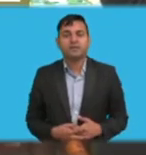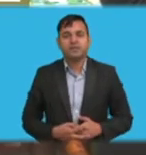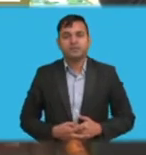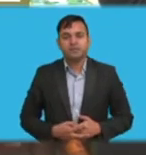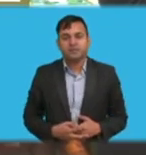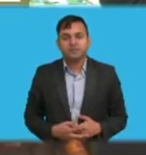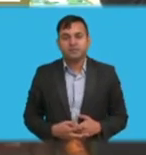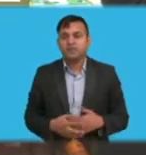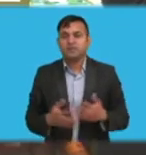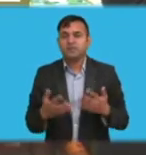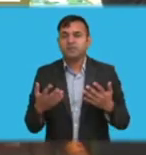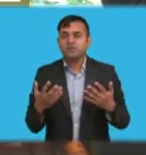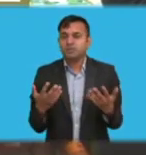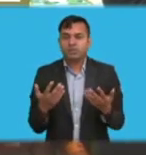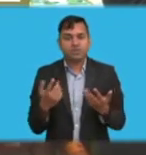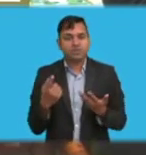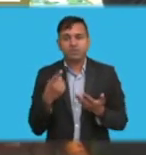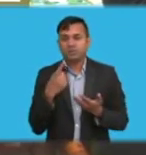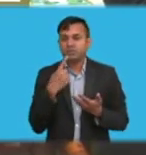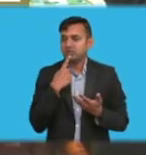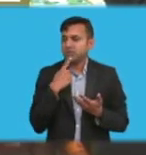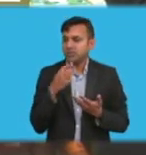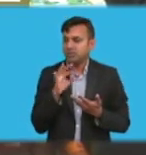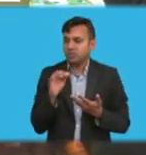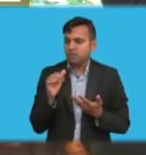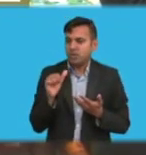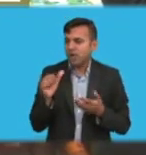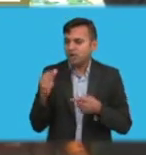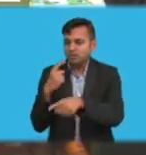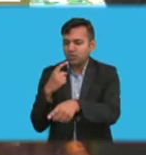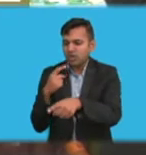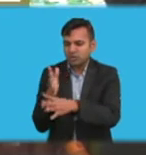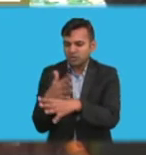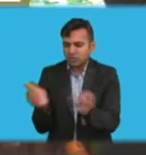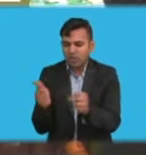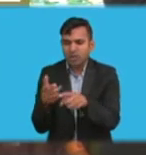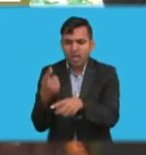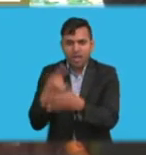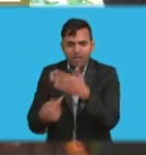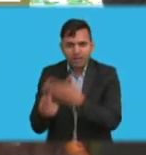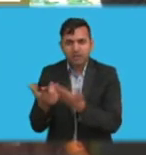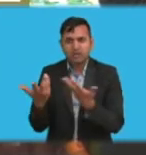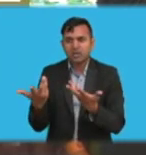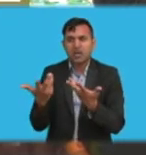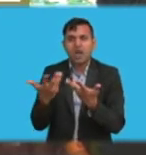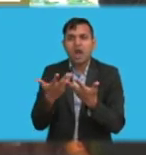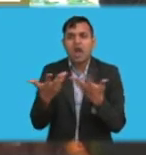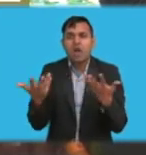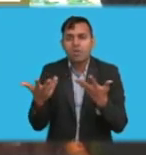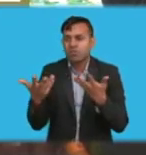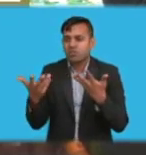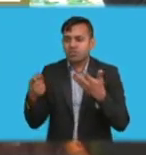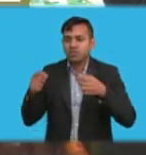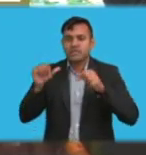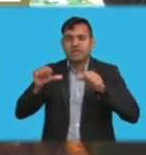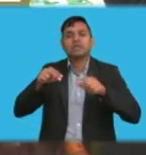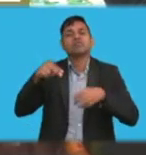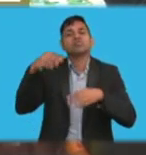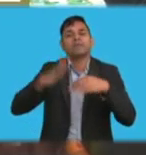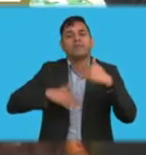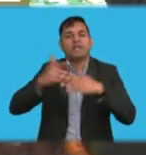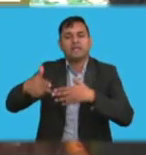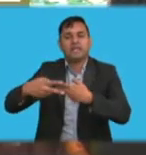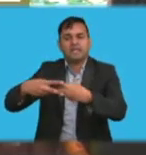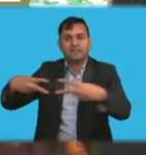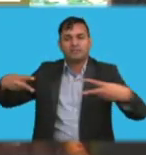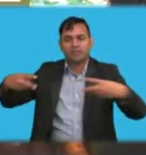not only we have got overflow of the creek or the drain, but we